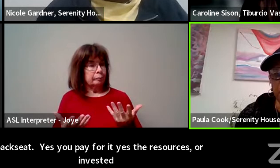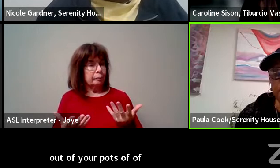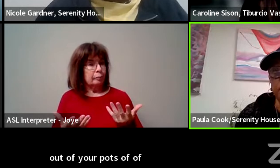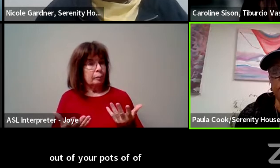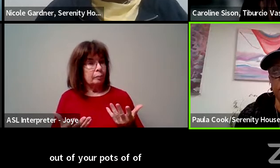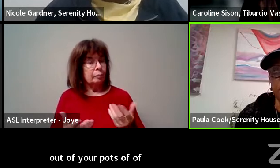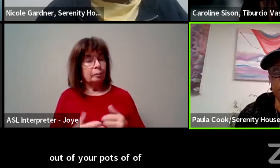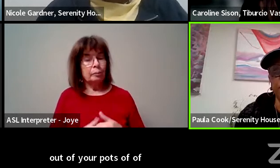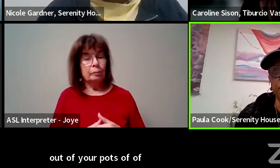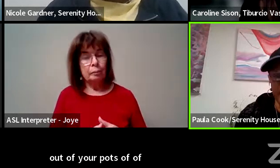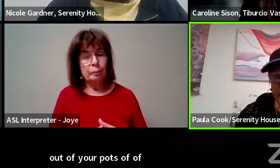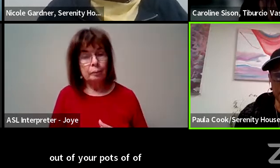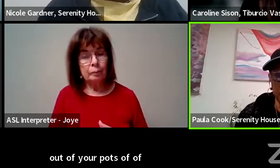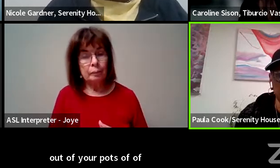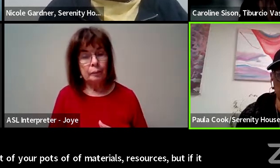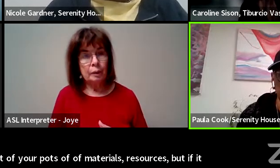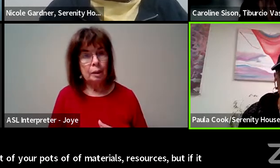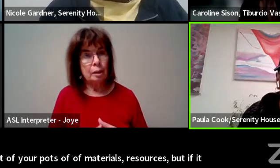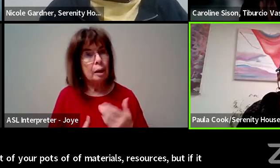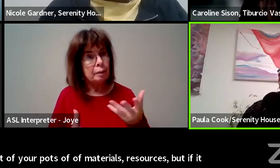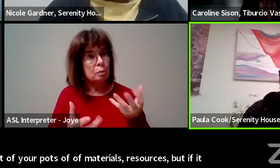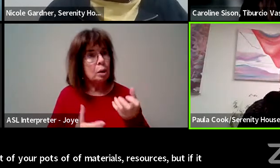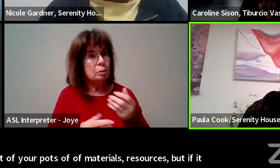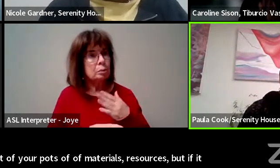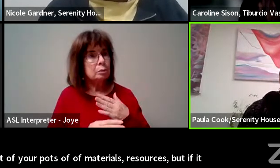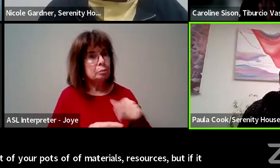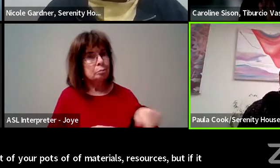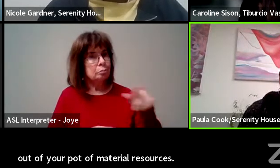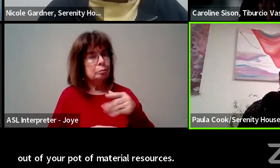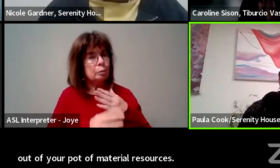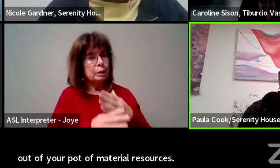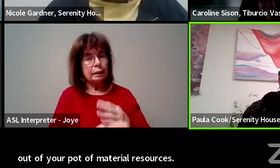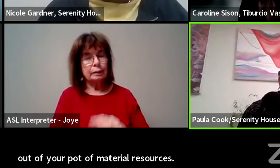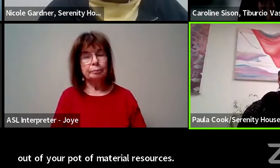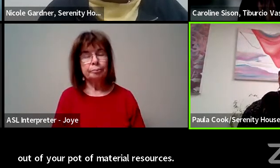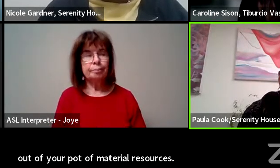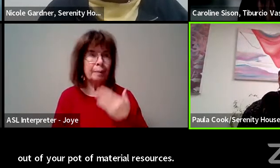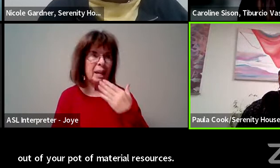terms with being protected. Thank you.